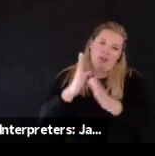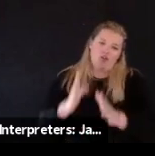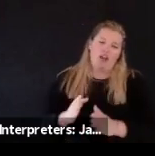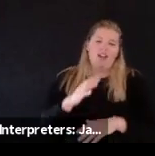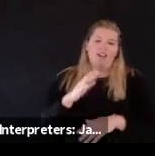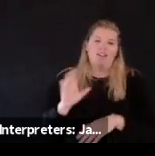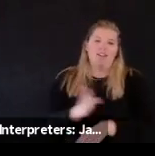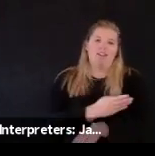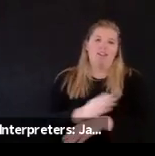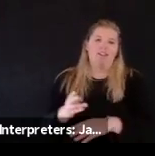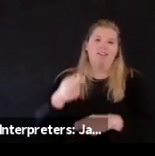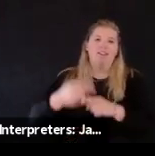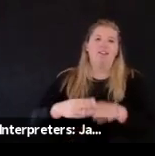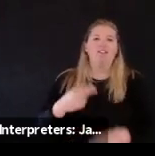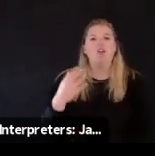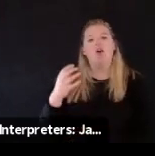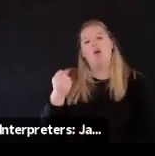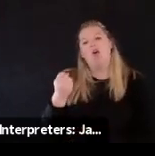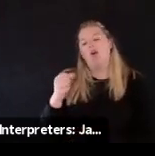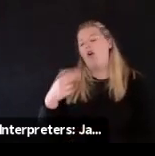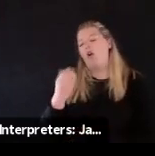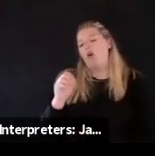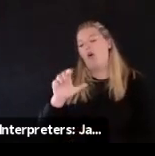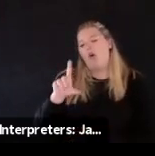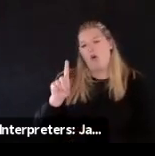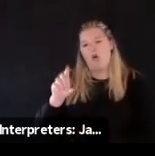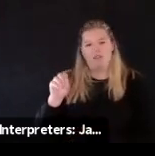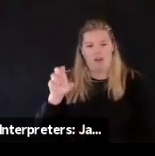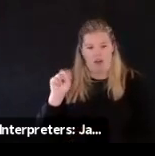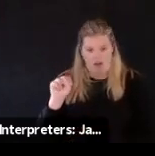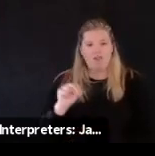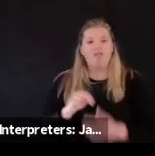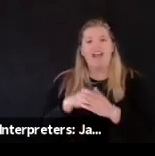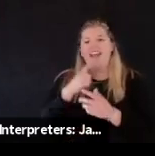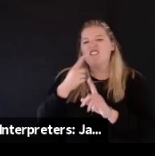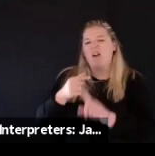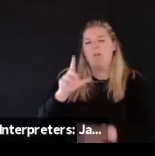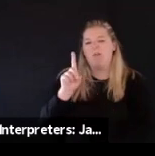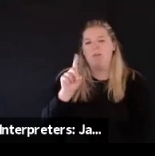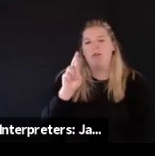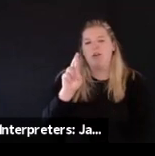it's featuring the Drisdom family. Let me just see if